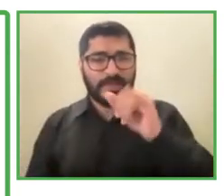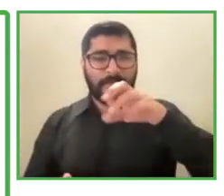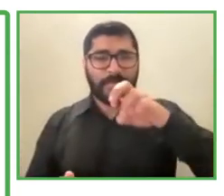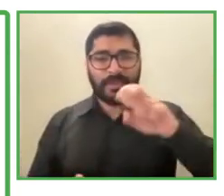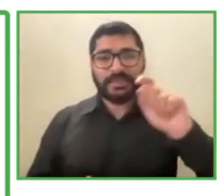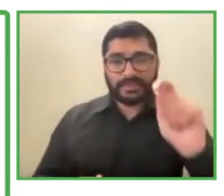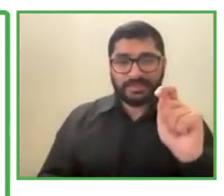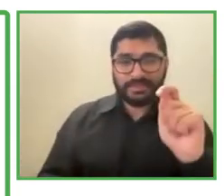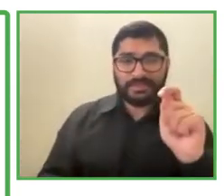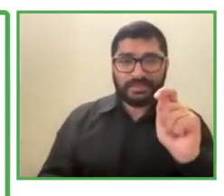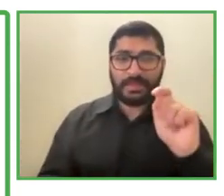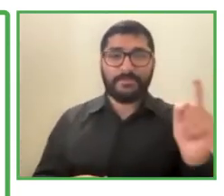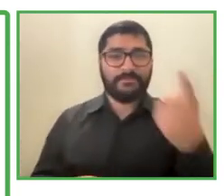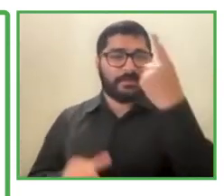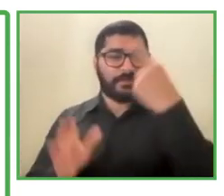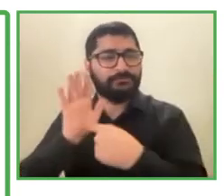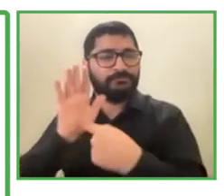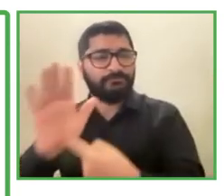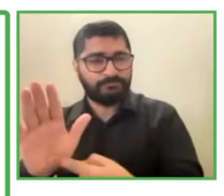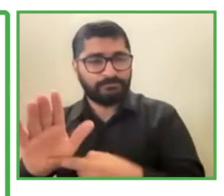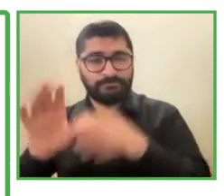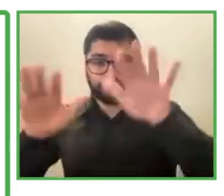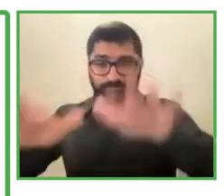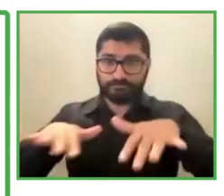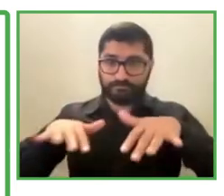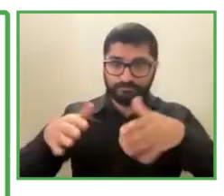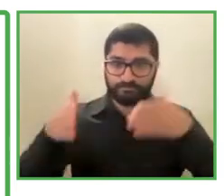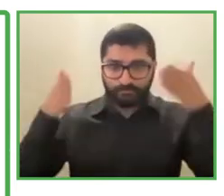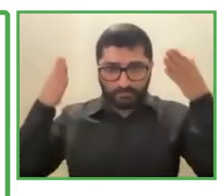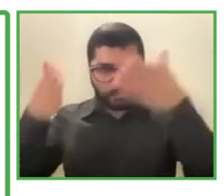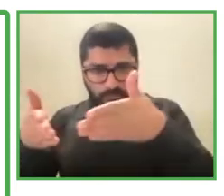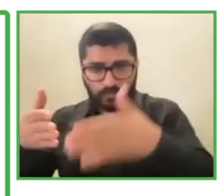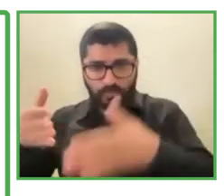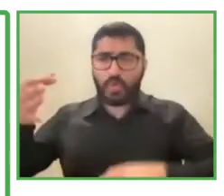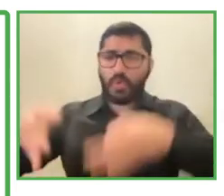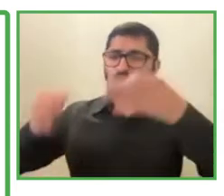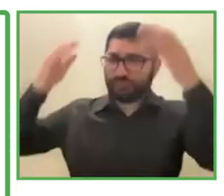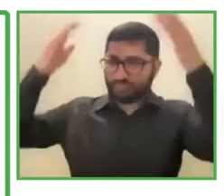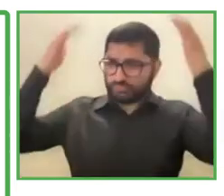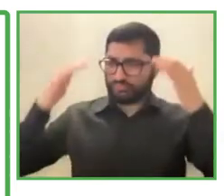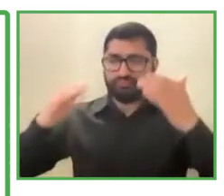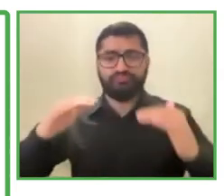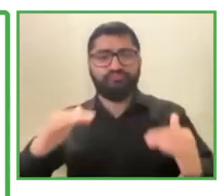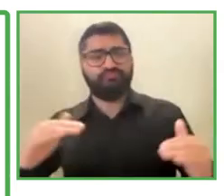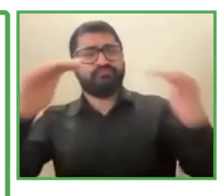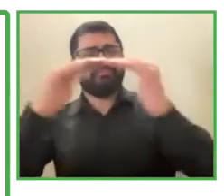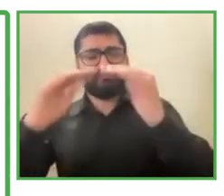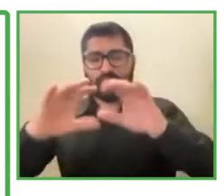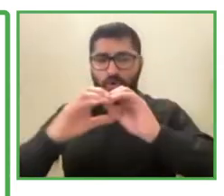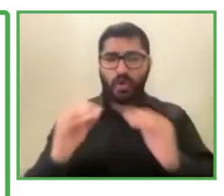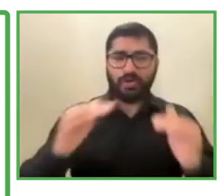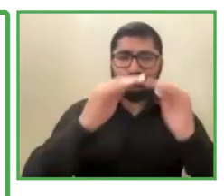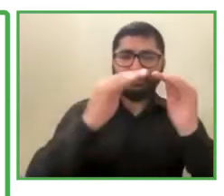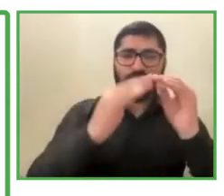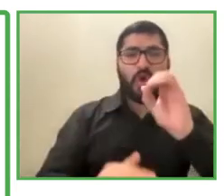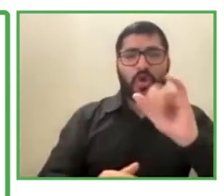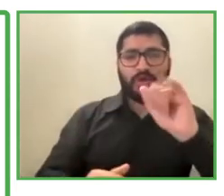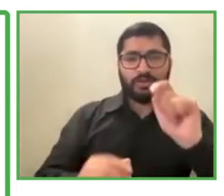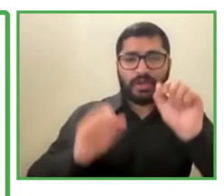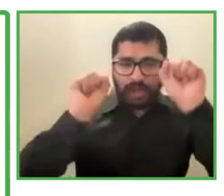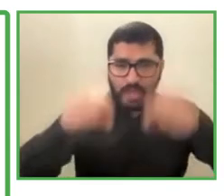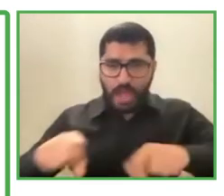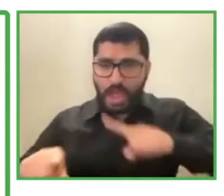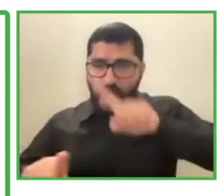influencers of social justice and inclusion around the world. He's the founder of Egalité, a consultancy company for the inclusion of people with